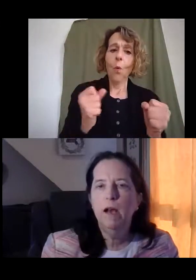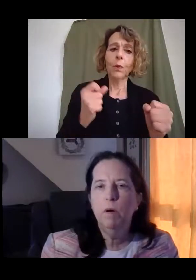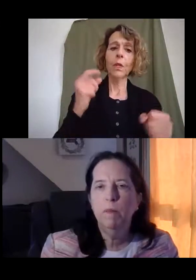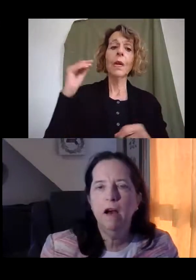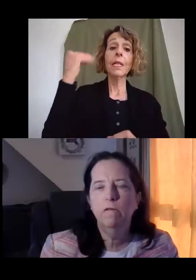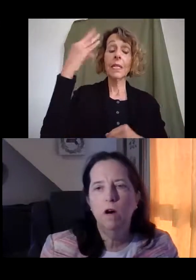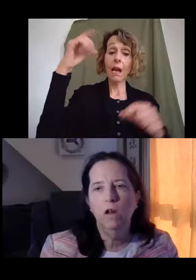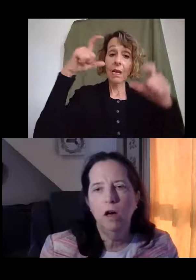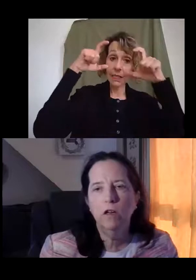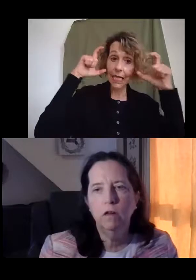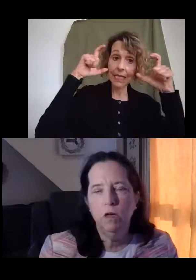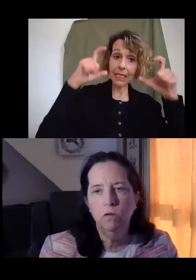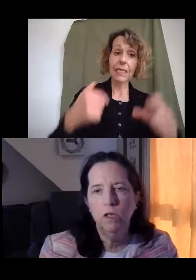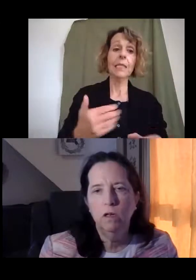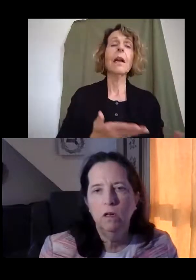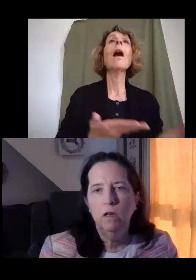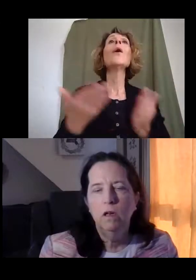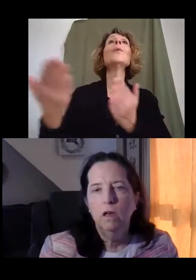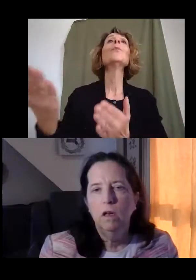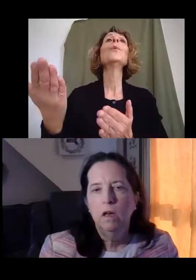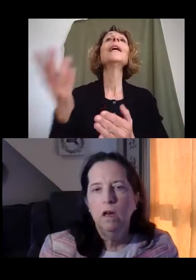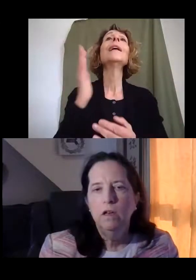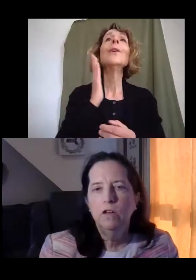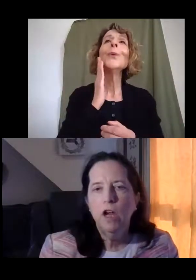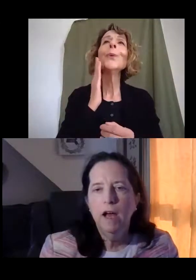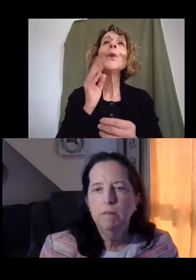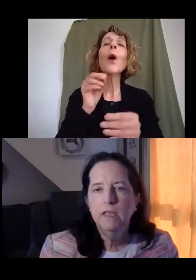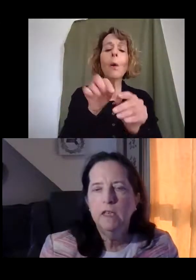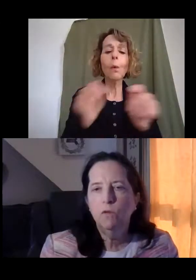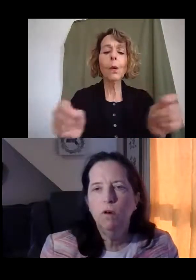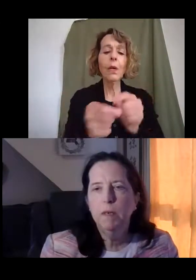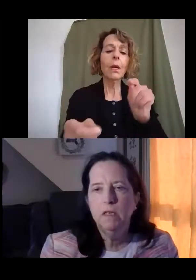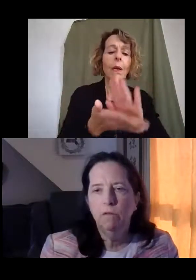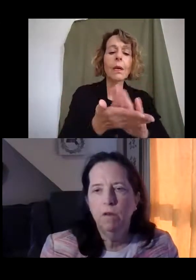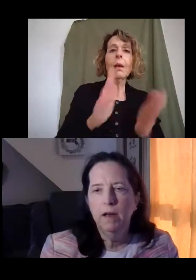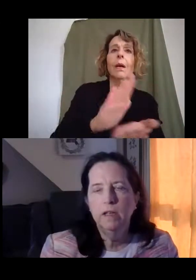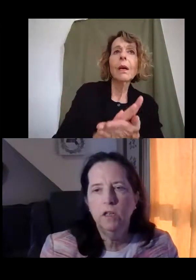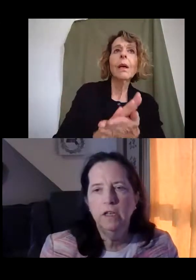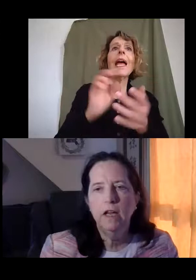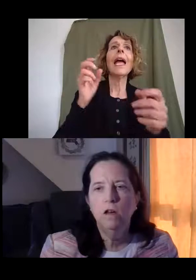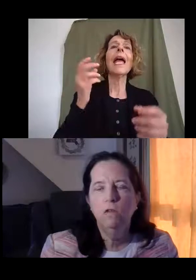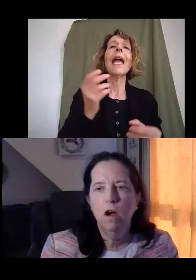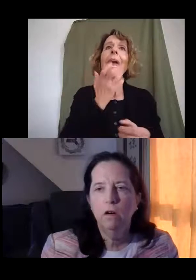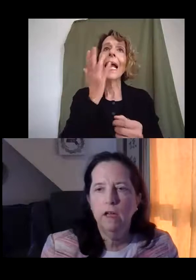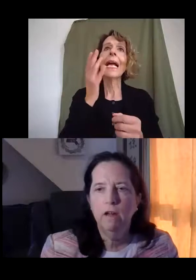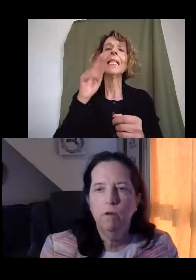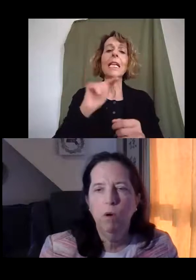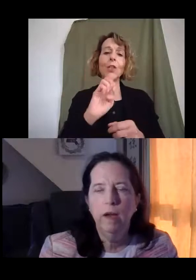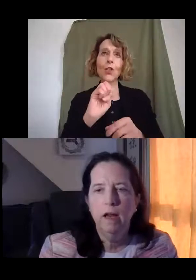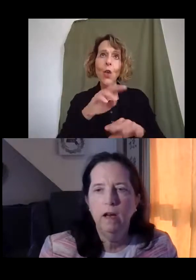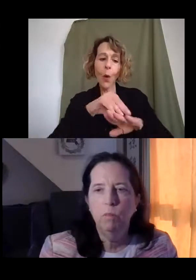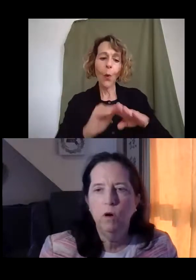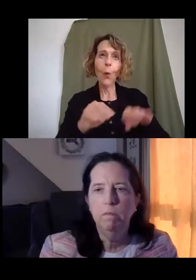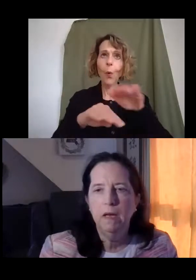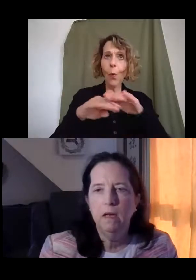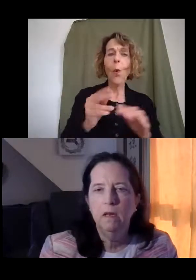You want to prepare for a longer commute. Your time distance will be different. It's going to take you longer to get from point